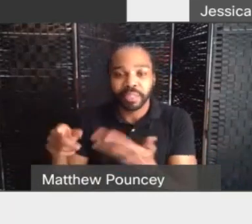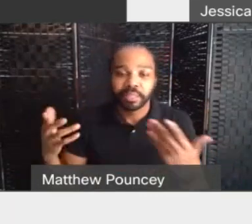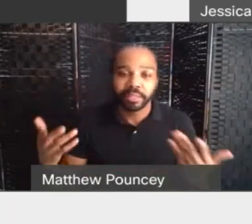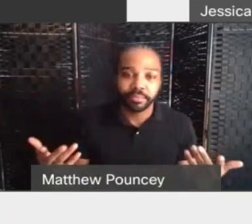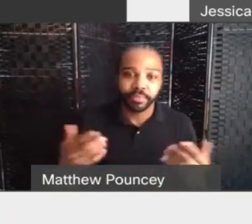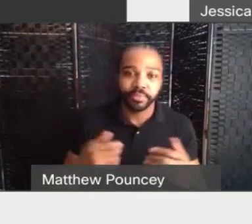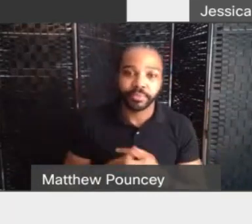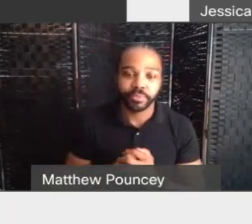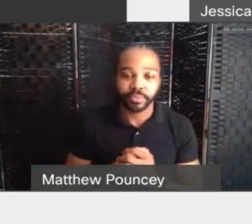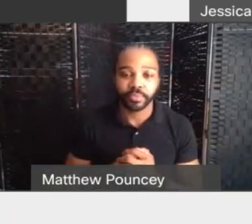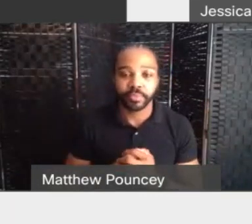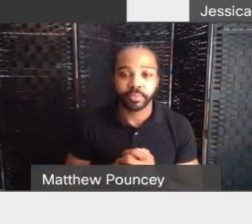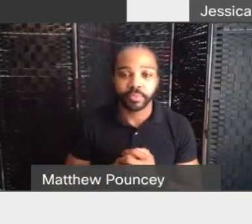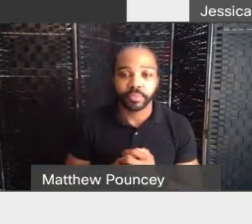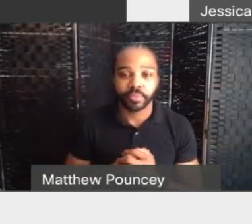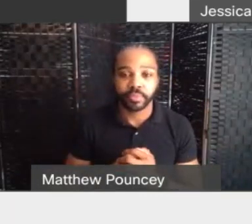The